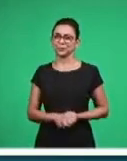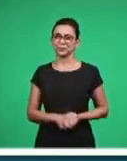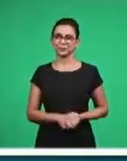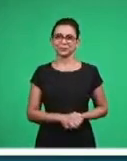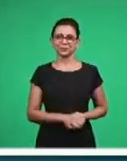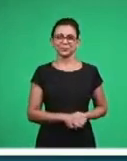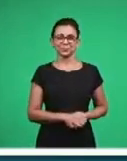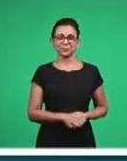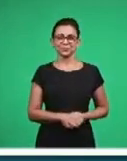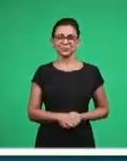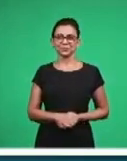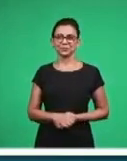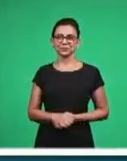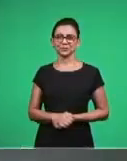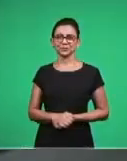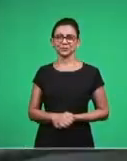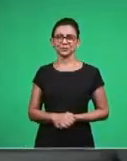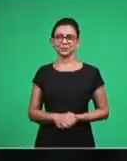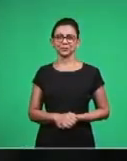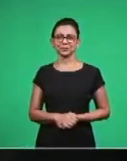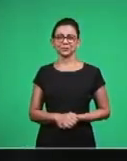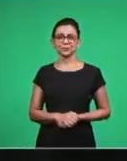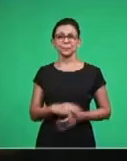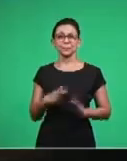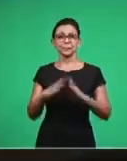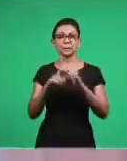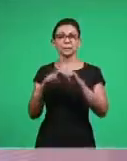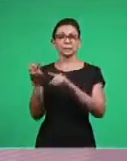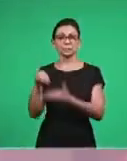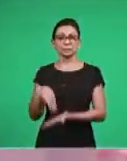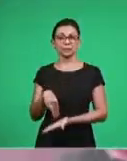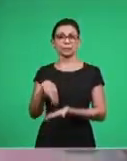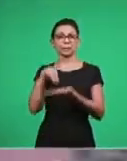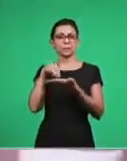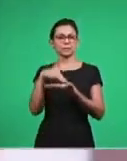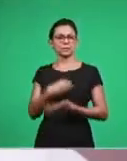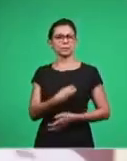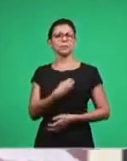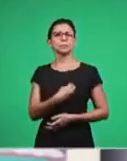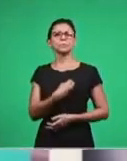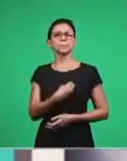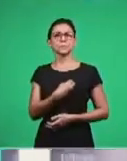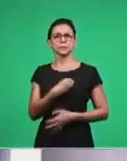Any inappropriate posts and comments will be taken down.